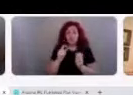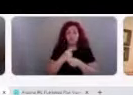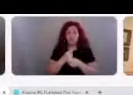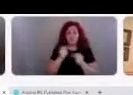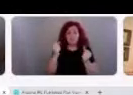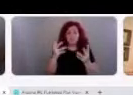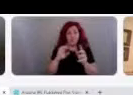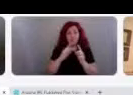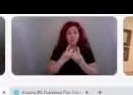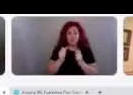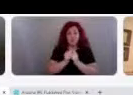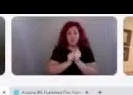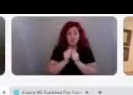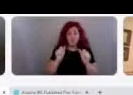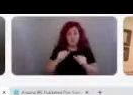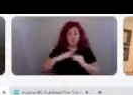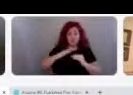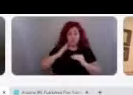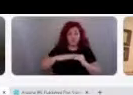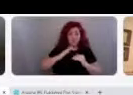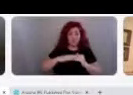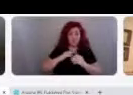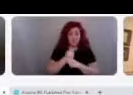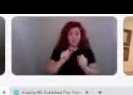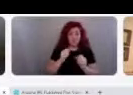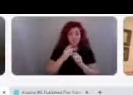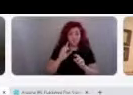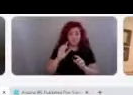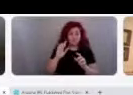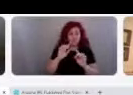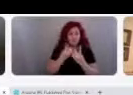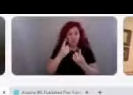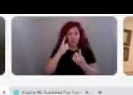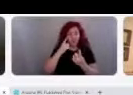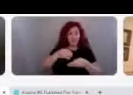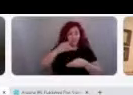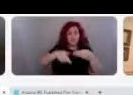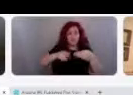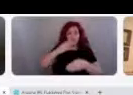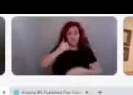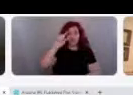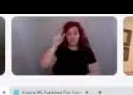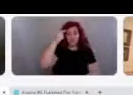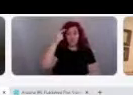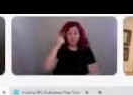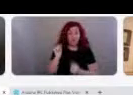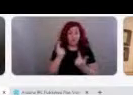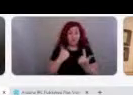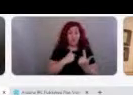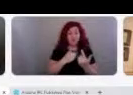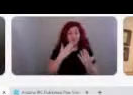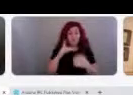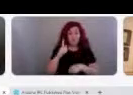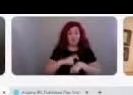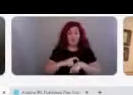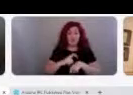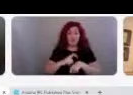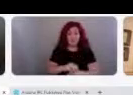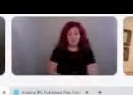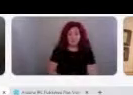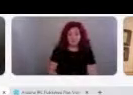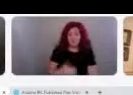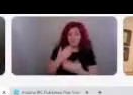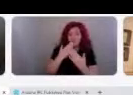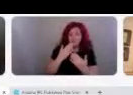minimizing the number of safe districts as i believe that results in better governance for all of us thank you for your time thank you mr